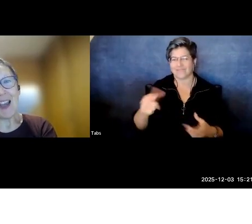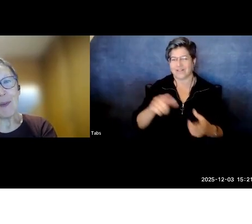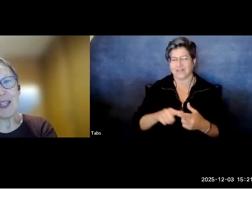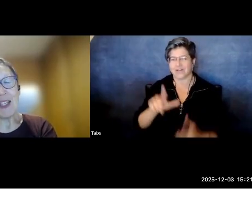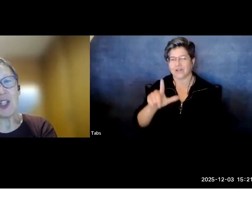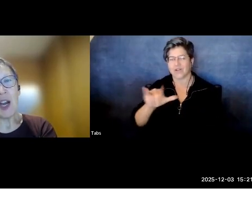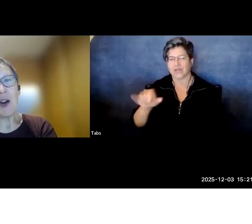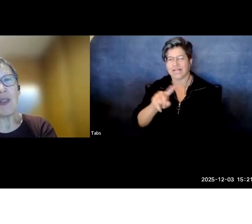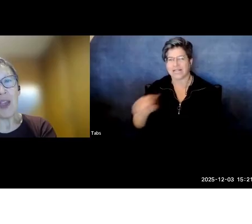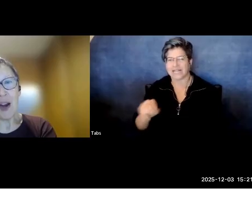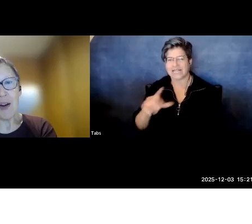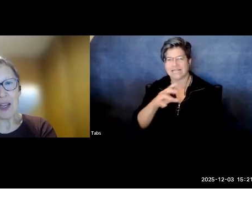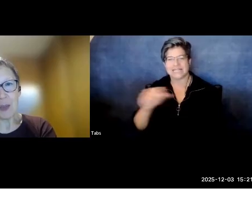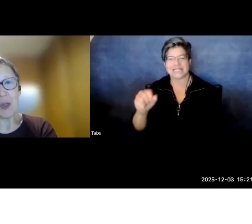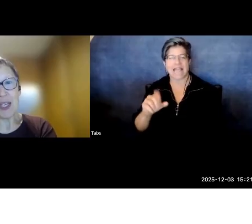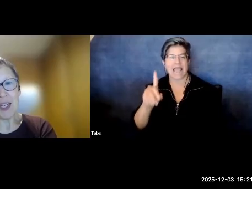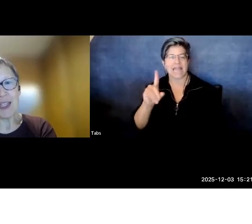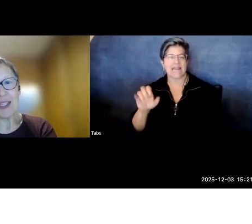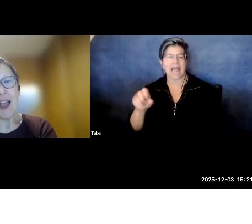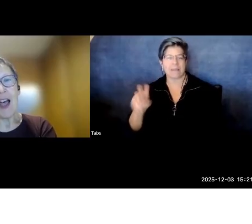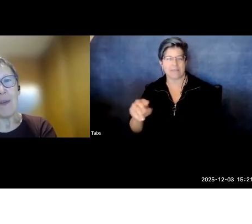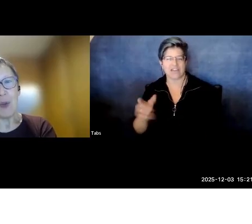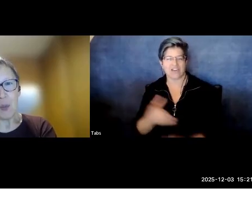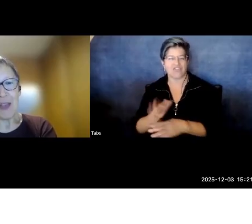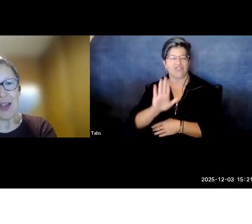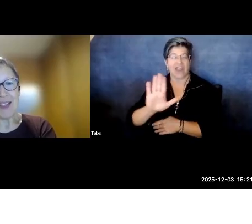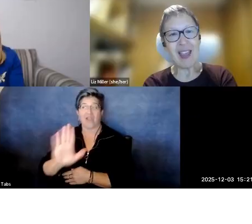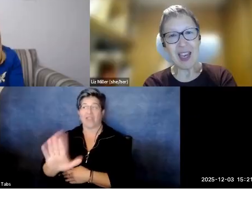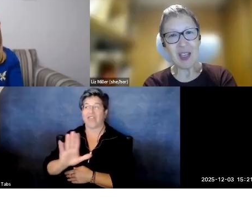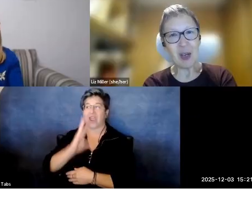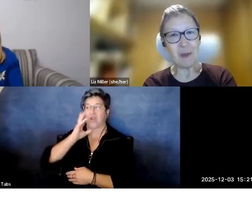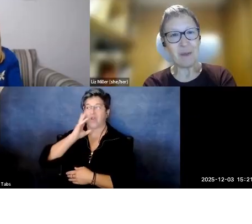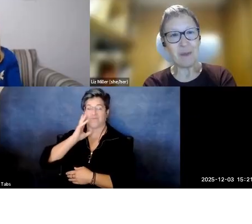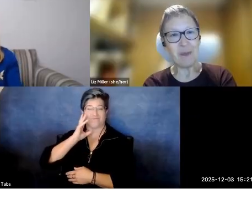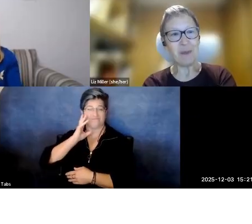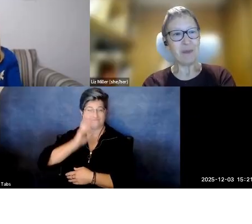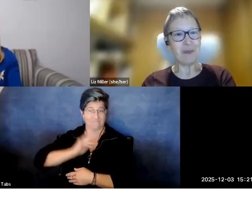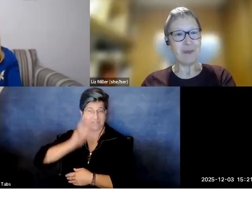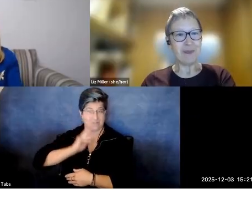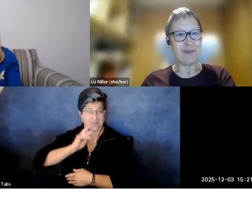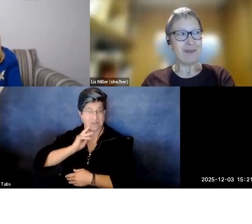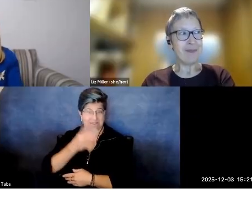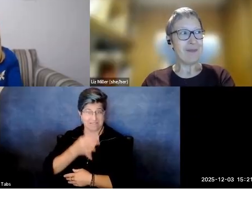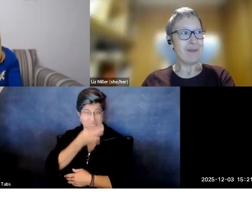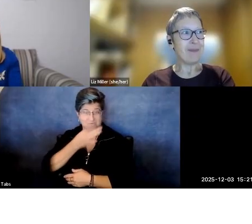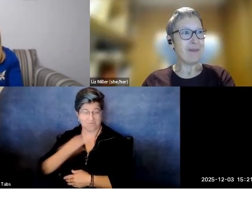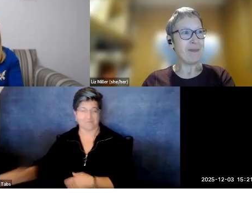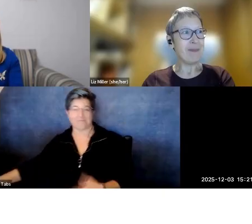Liz and Diamond to share their expertise with us. Thank you.